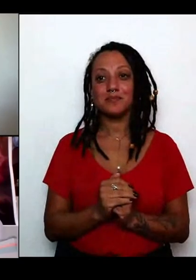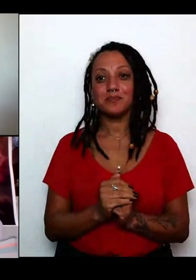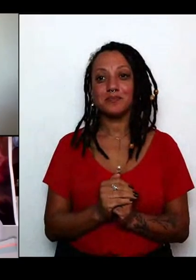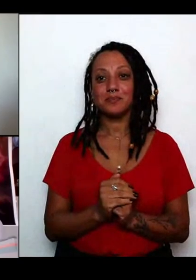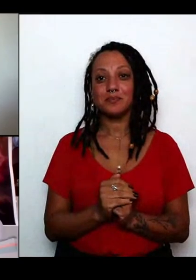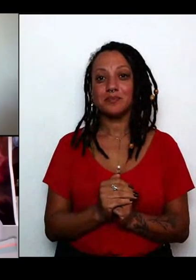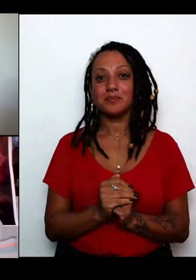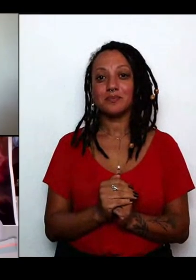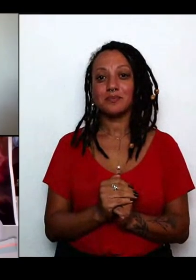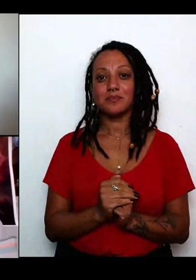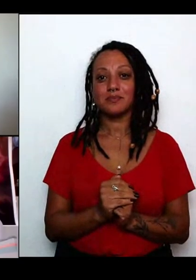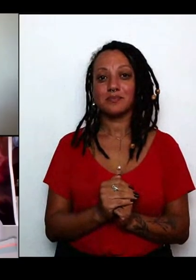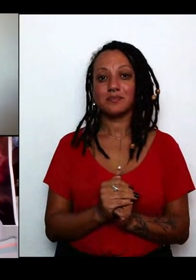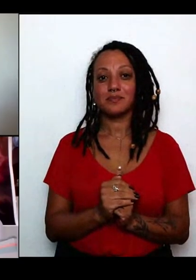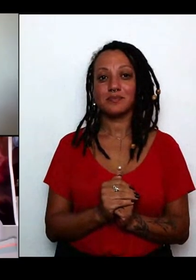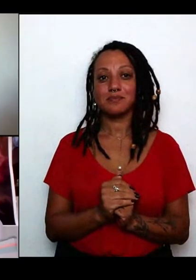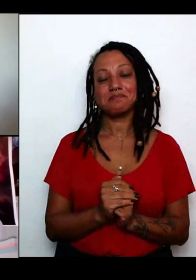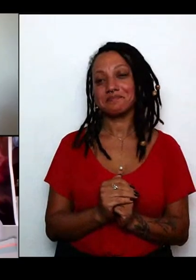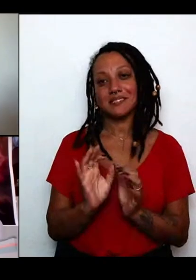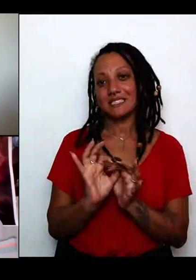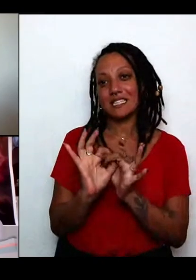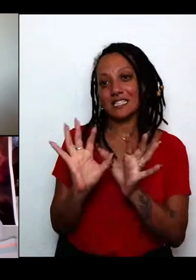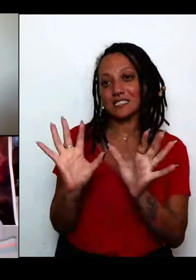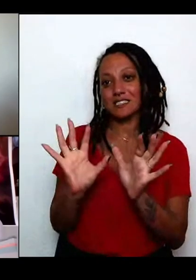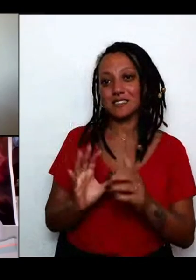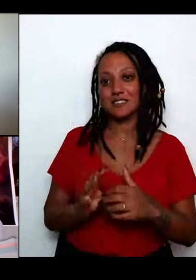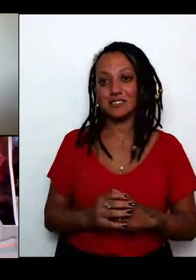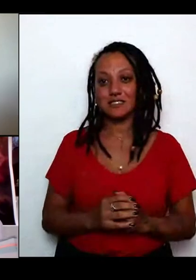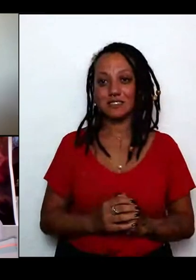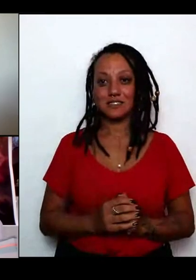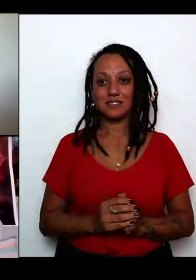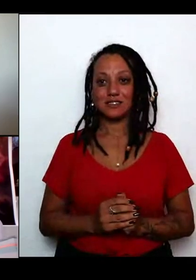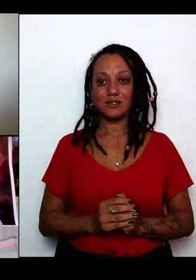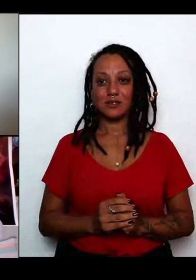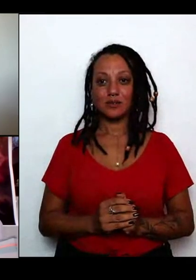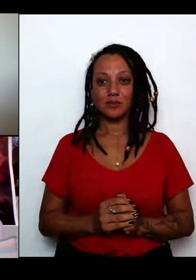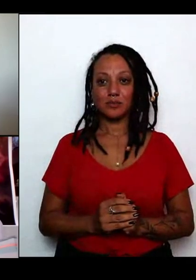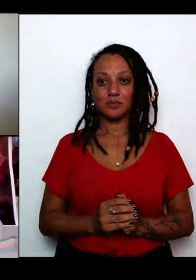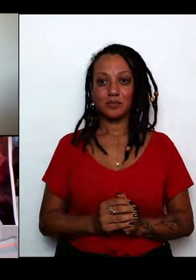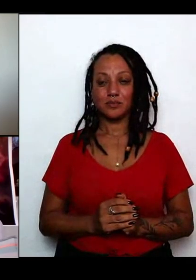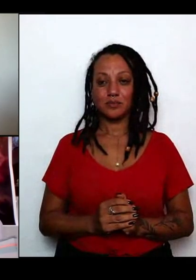uh see anything you don't know